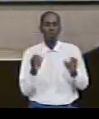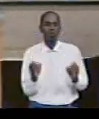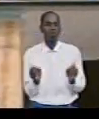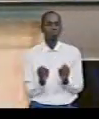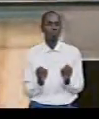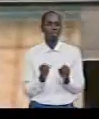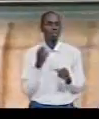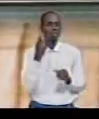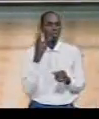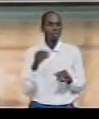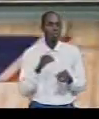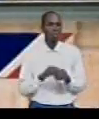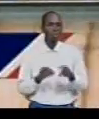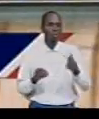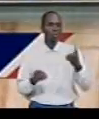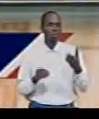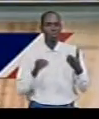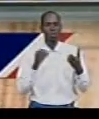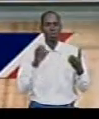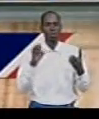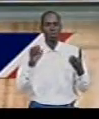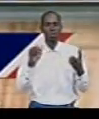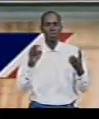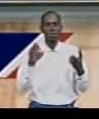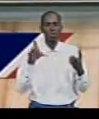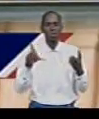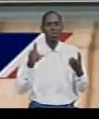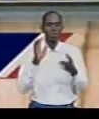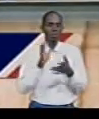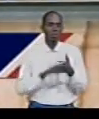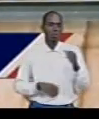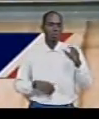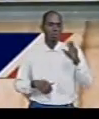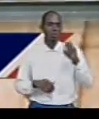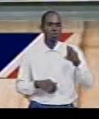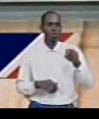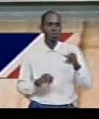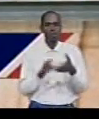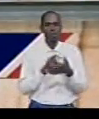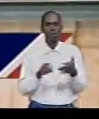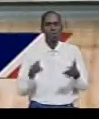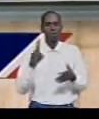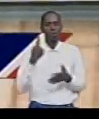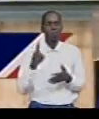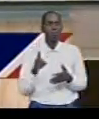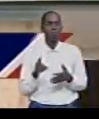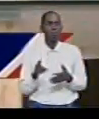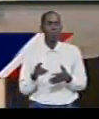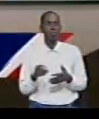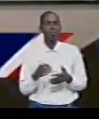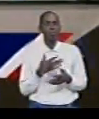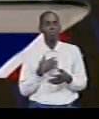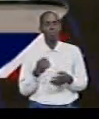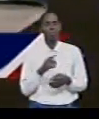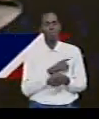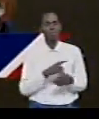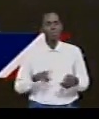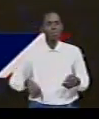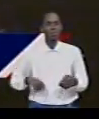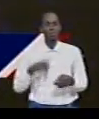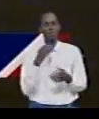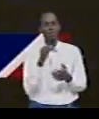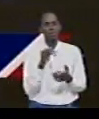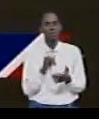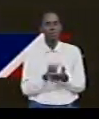chapter 12, reading from verse 1. 2 Samuel chapter 12, verse 1. And the Lord sent Nathan